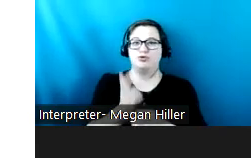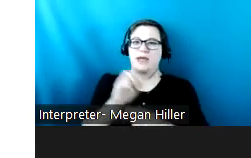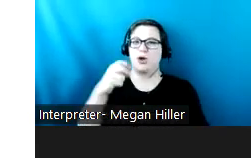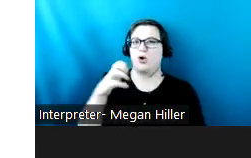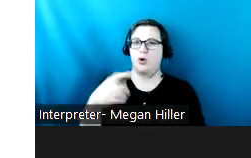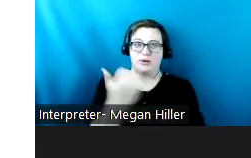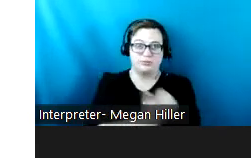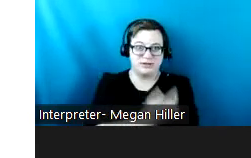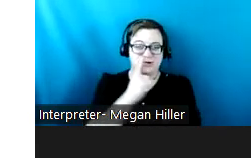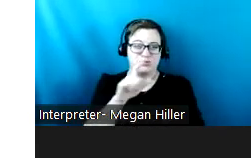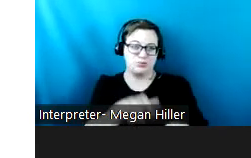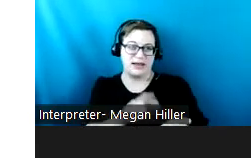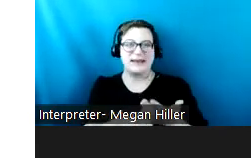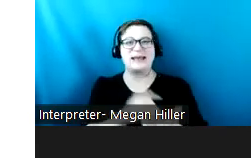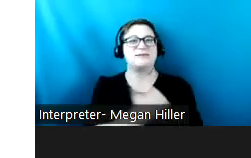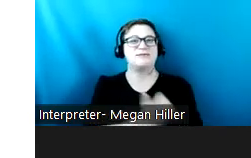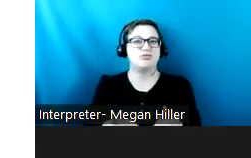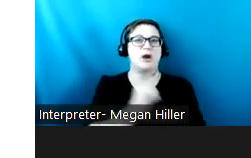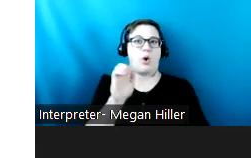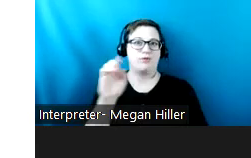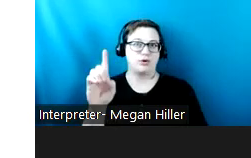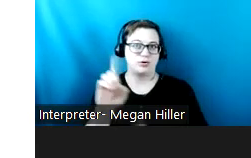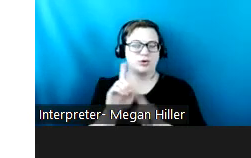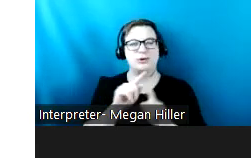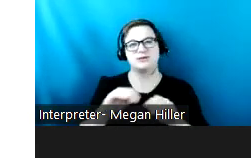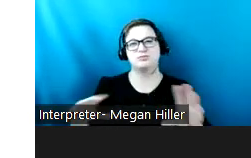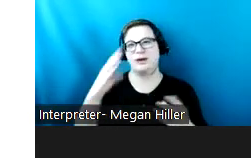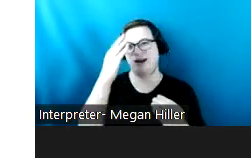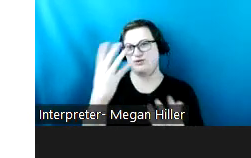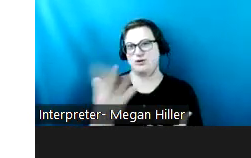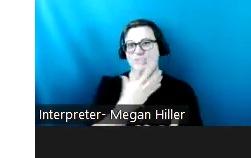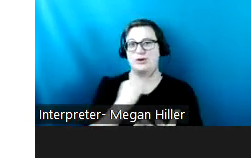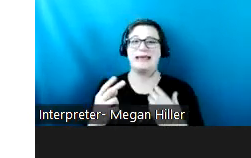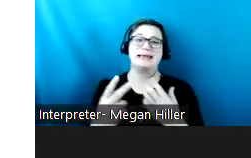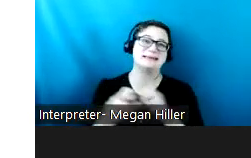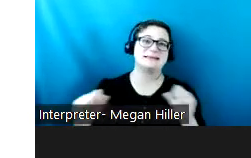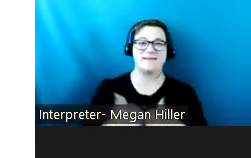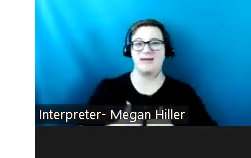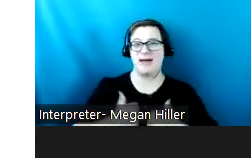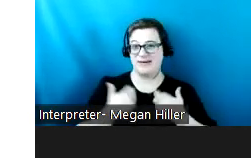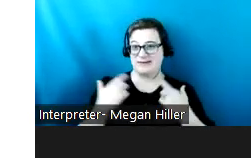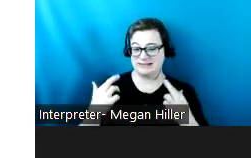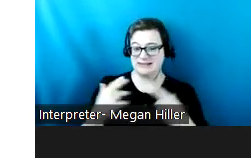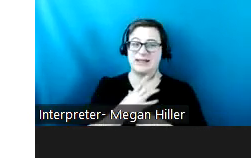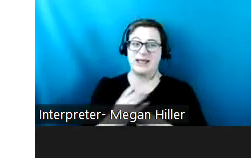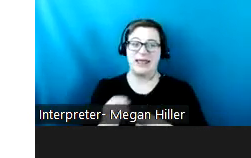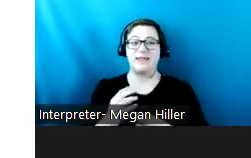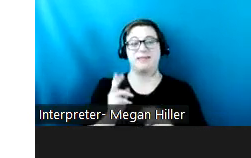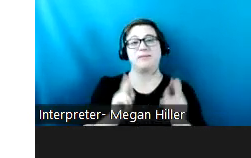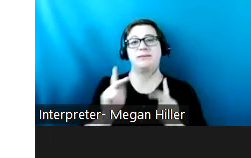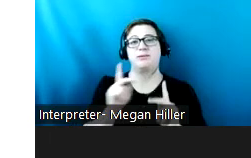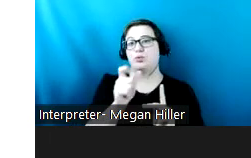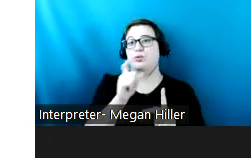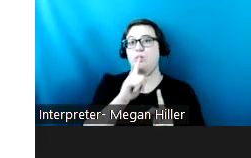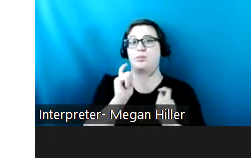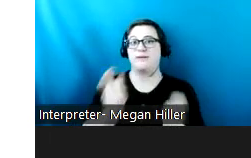drug overdose. And this is again intended to spread education and potentially save lives. And then personnel providing the actual treatment